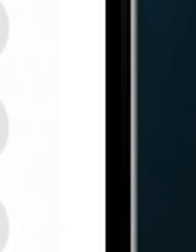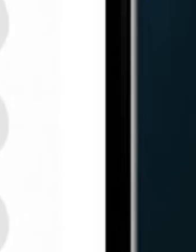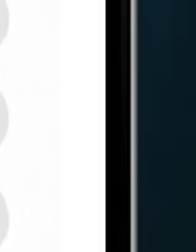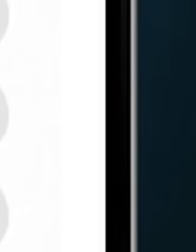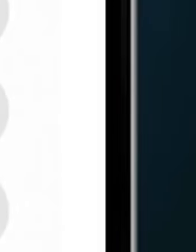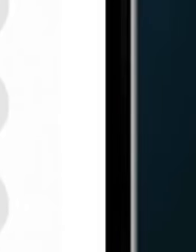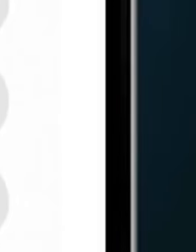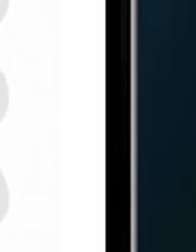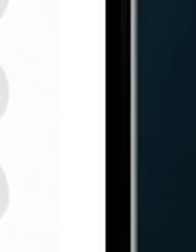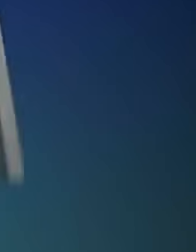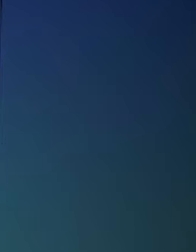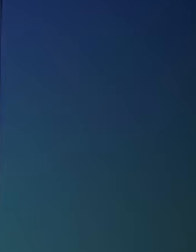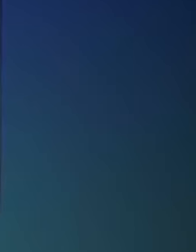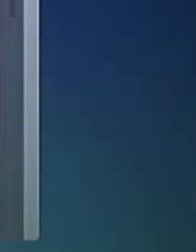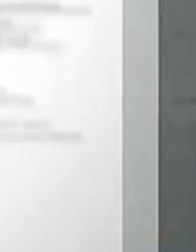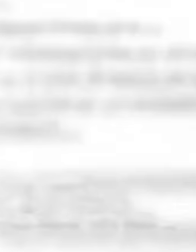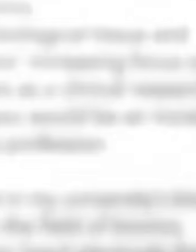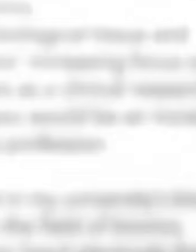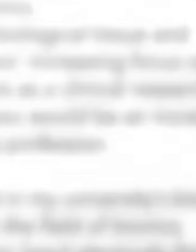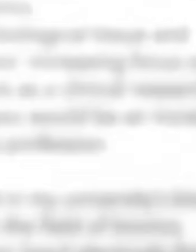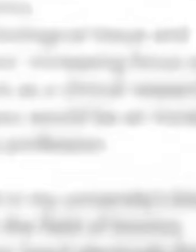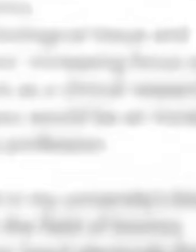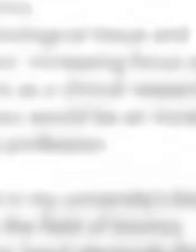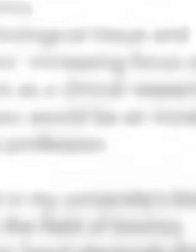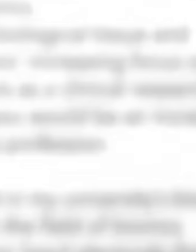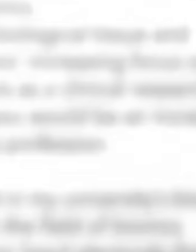011-714-6133 goba le romele email go